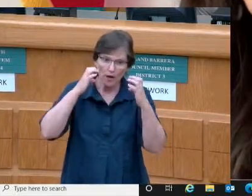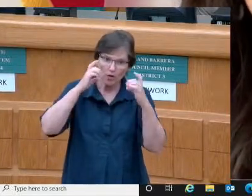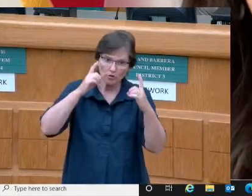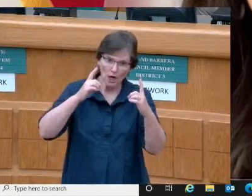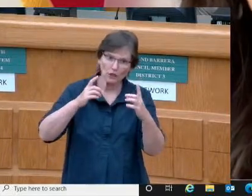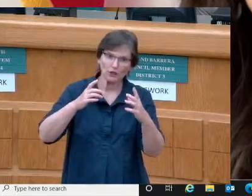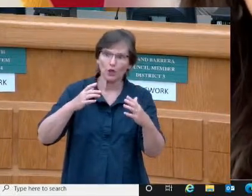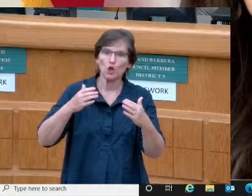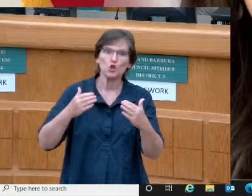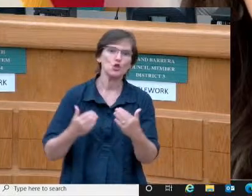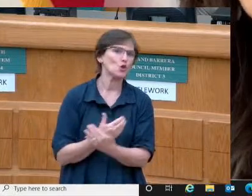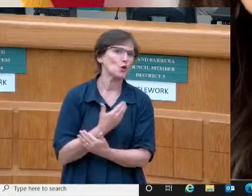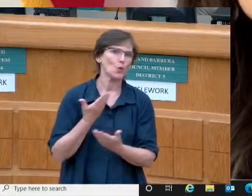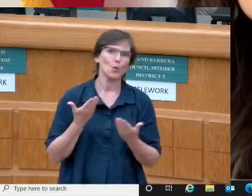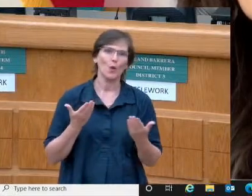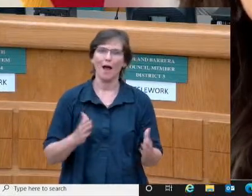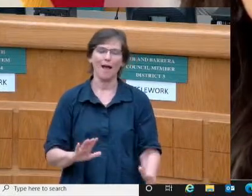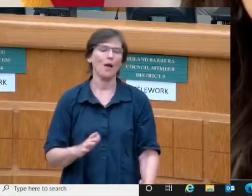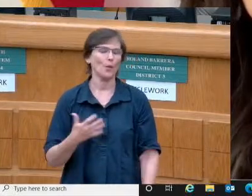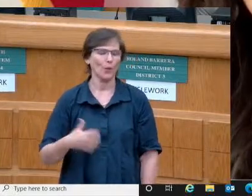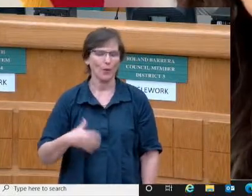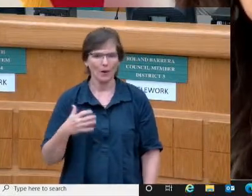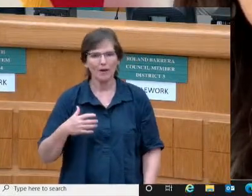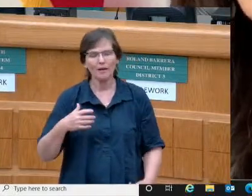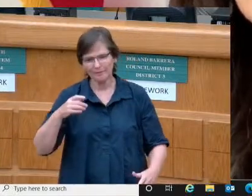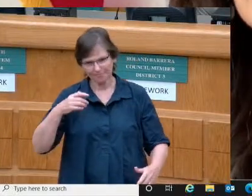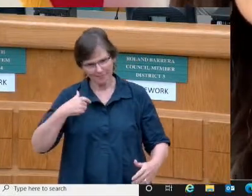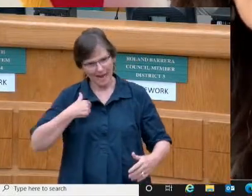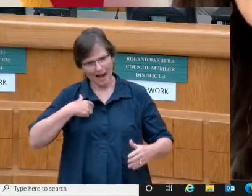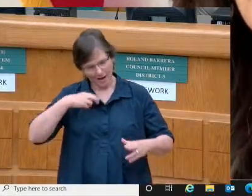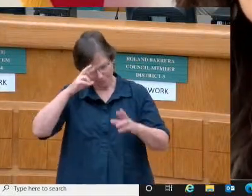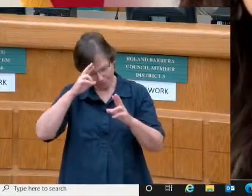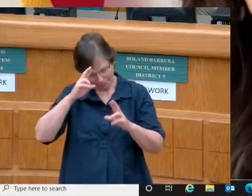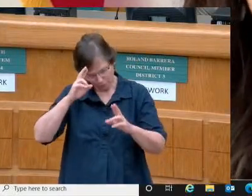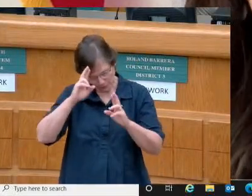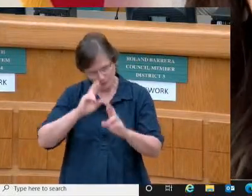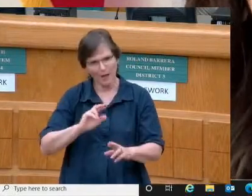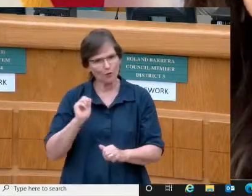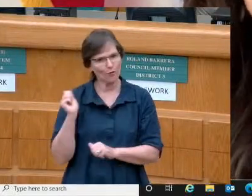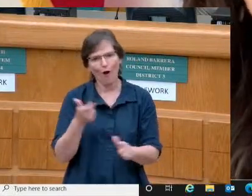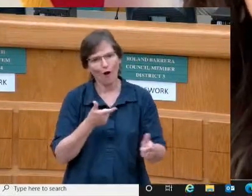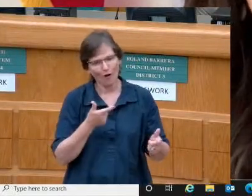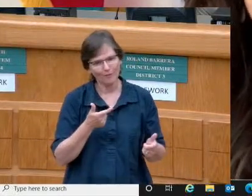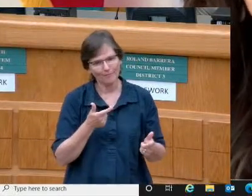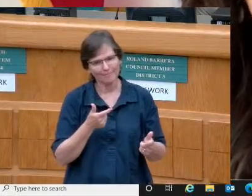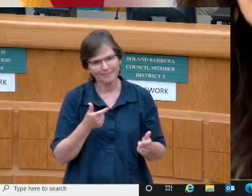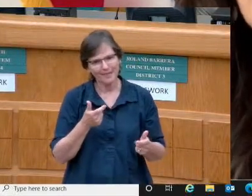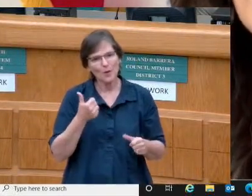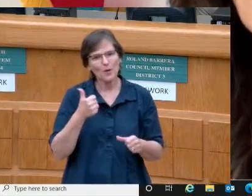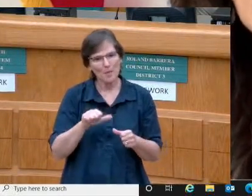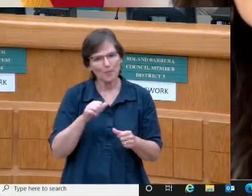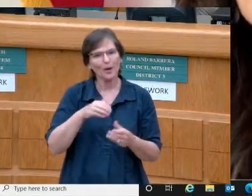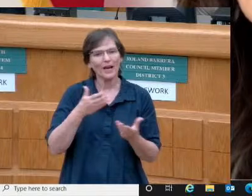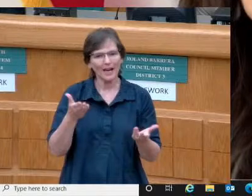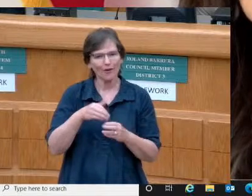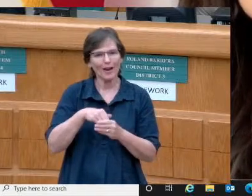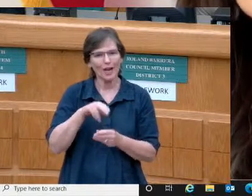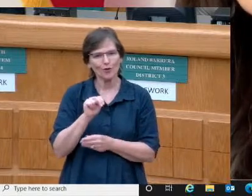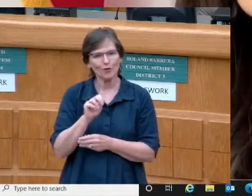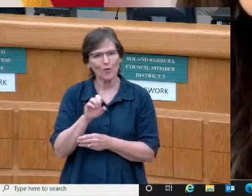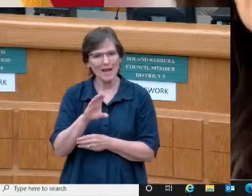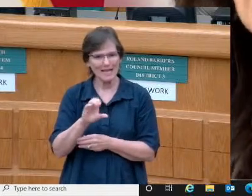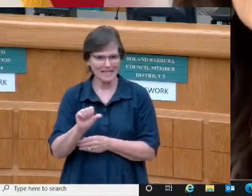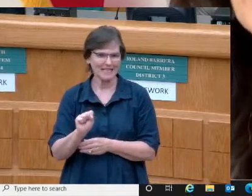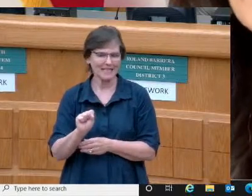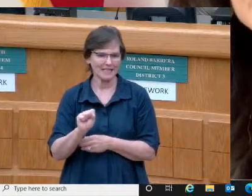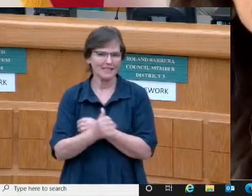you. And we are actively going to do everything in our county to stay proactive, because we know that what